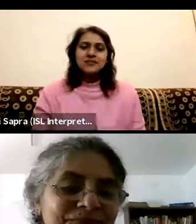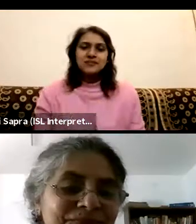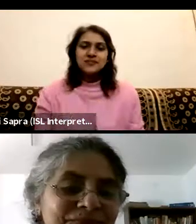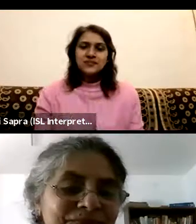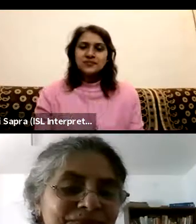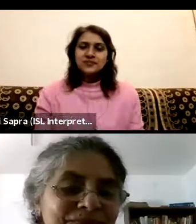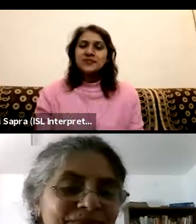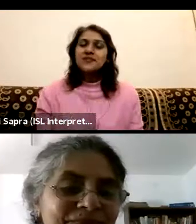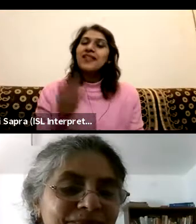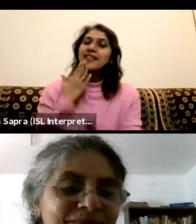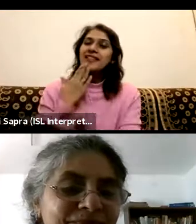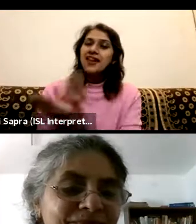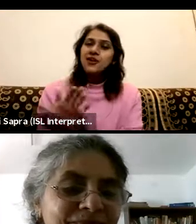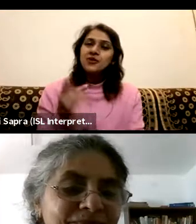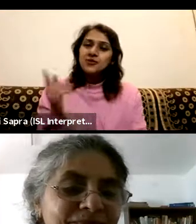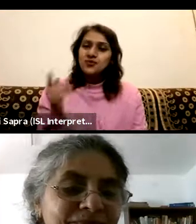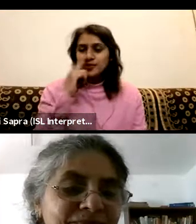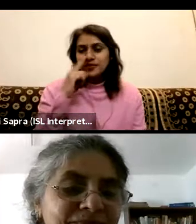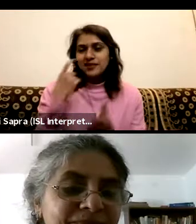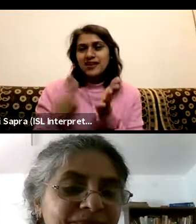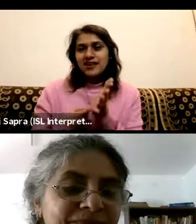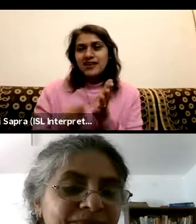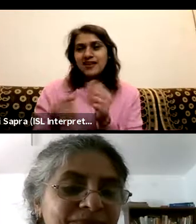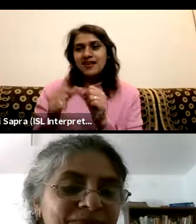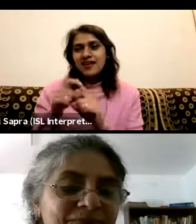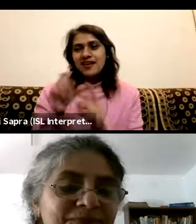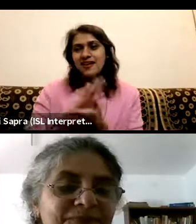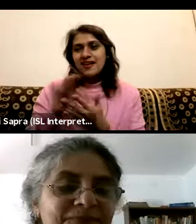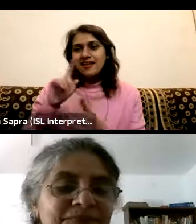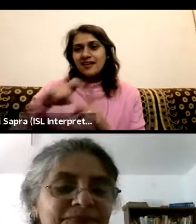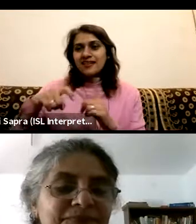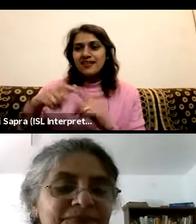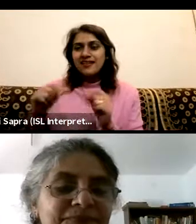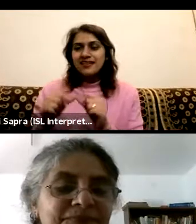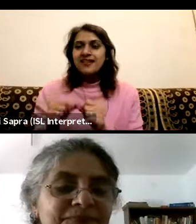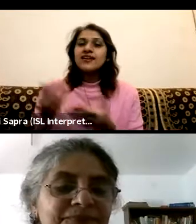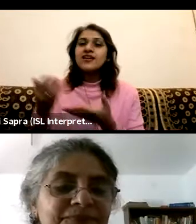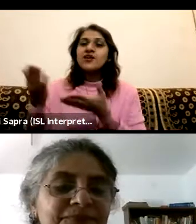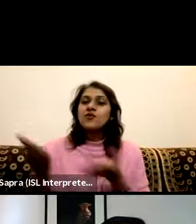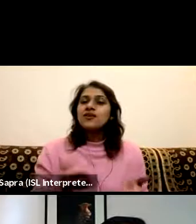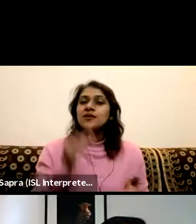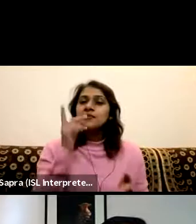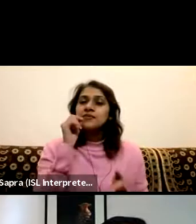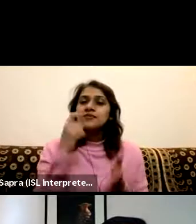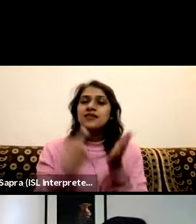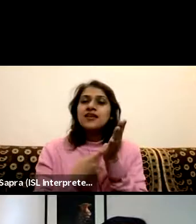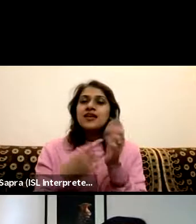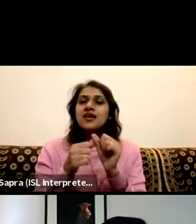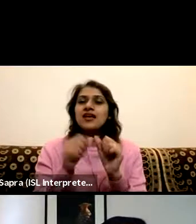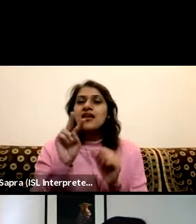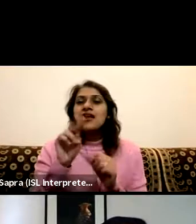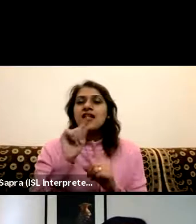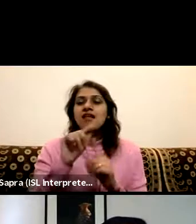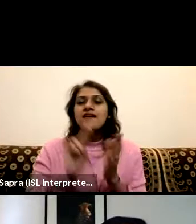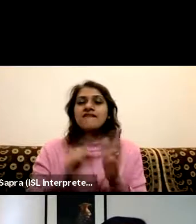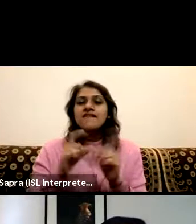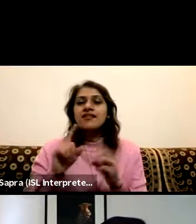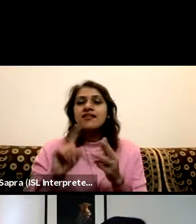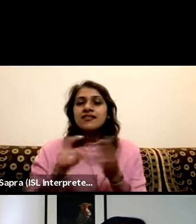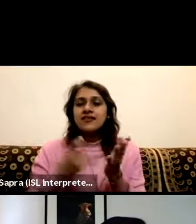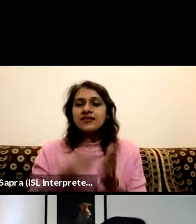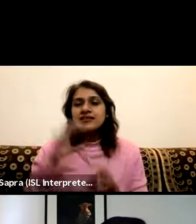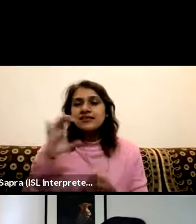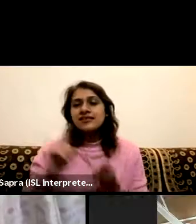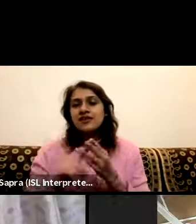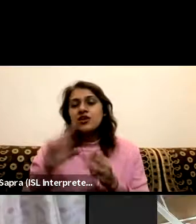much, Radhika ji. Very warm welcome, Ravindra Singh ji. Mr. Ravindra Singh is the CEO of Skill Council for Persons